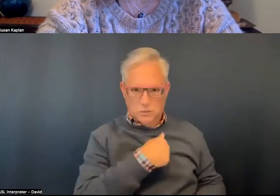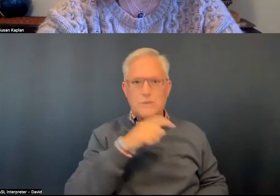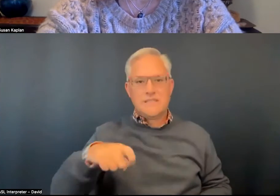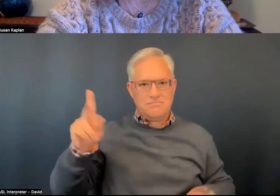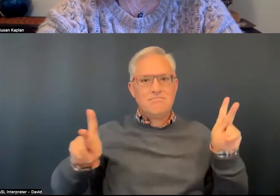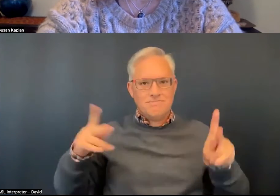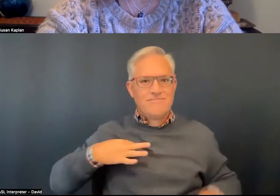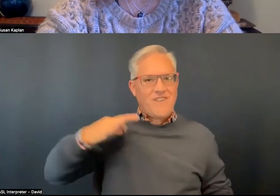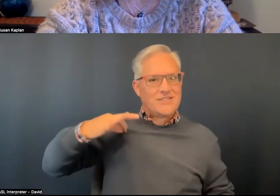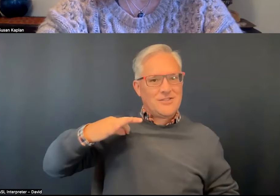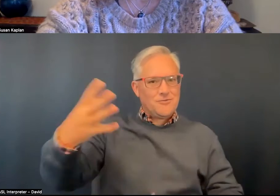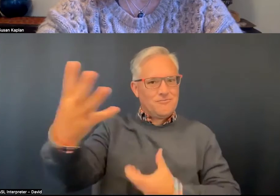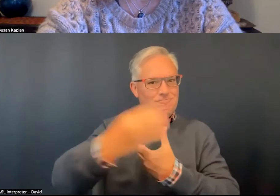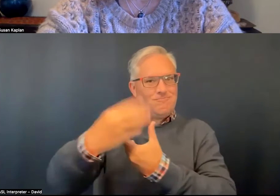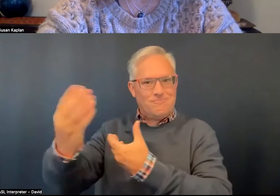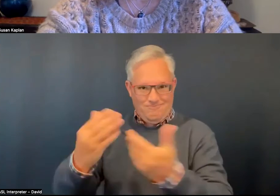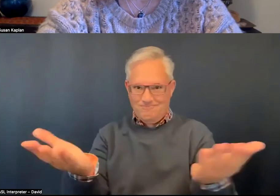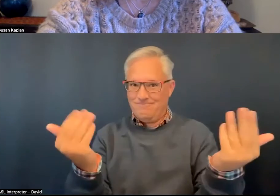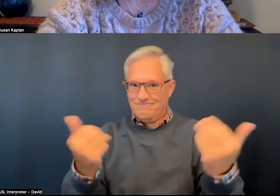that.